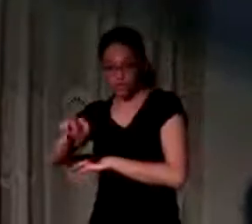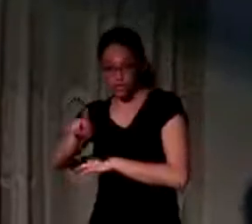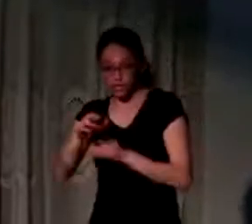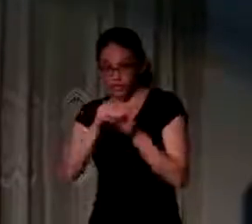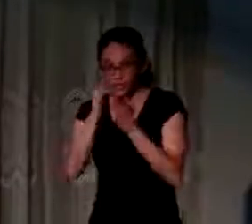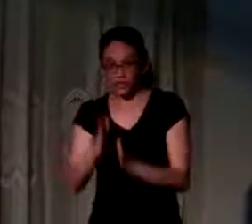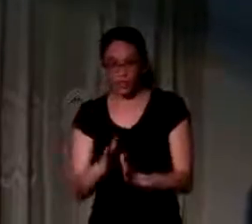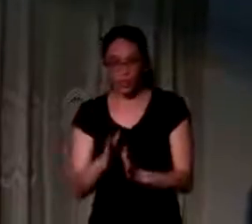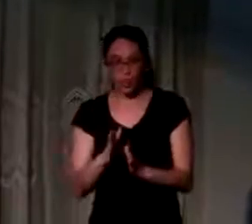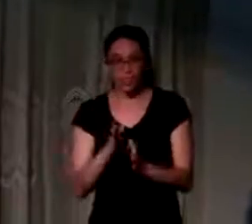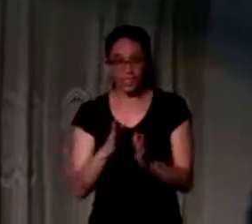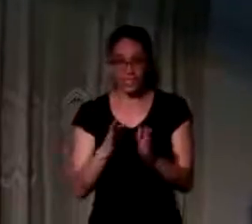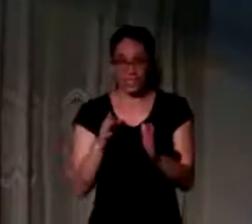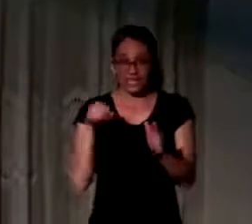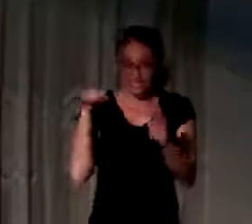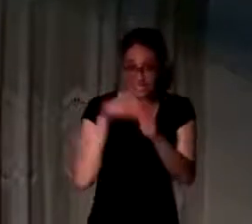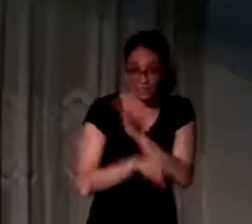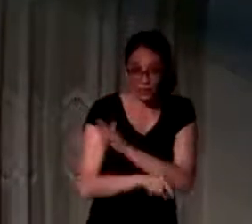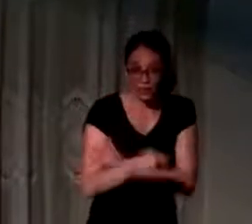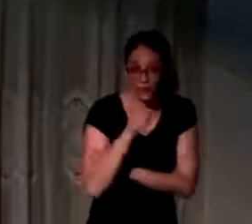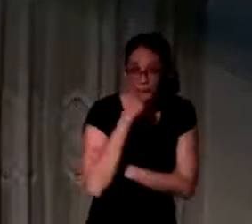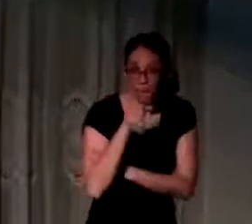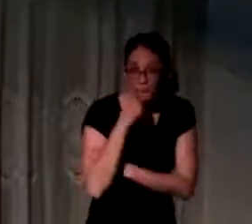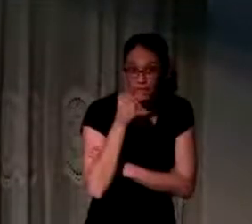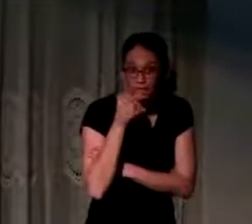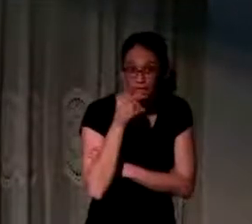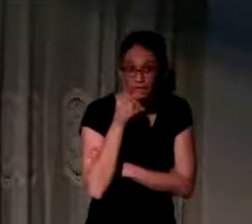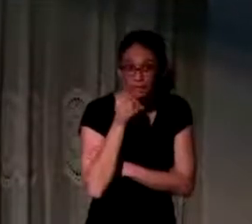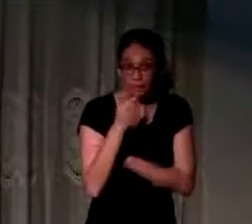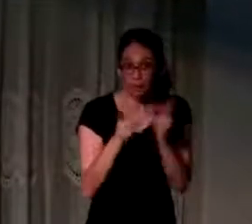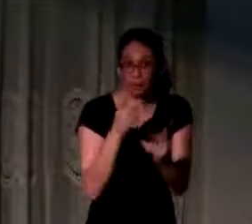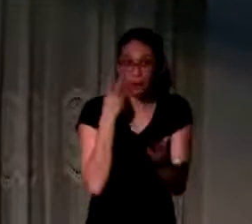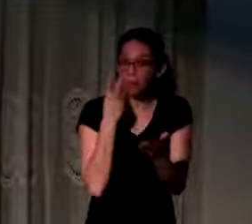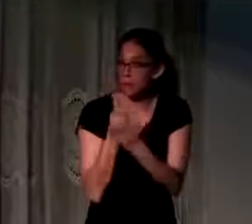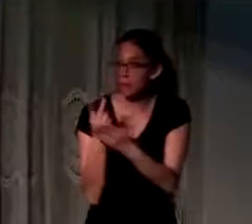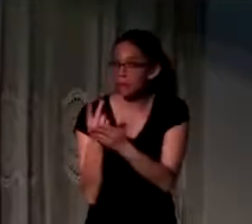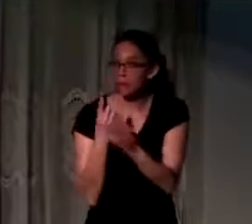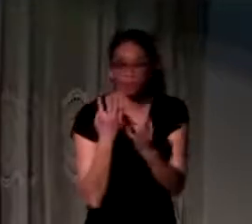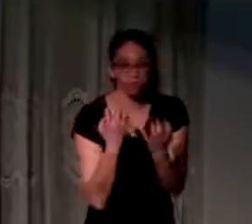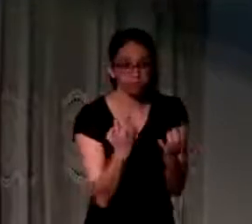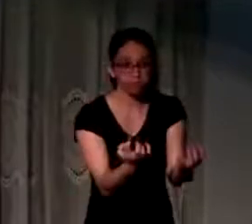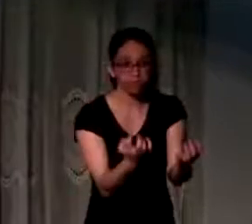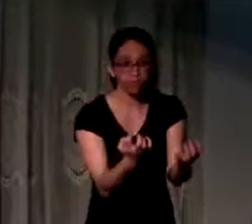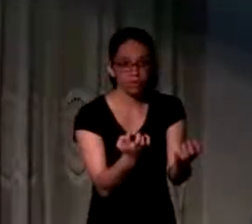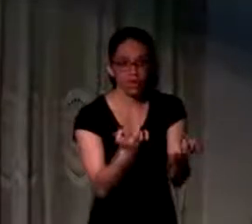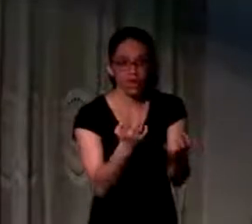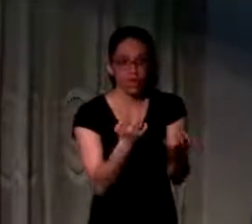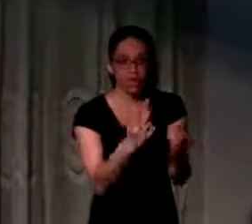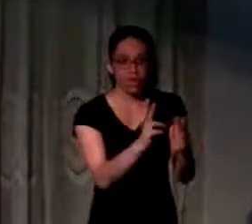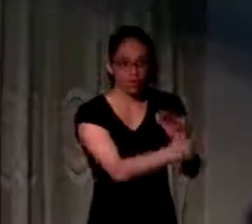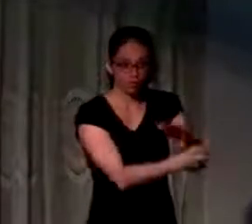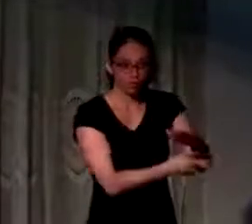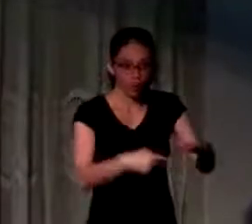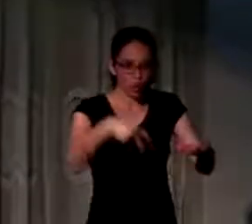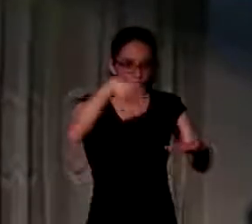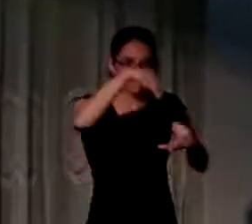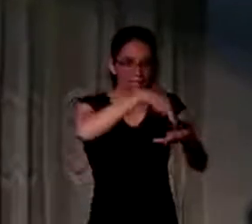killed and 3 days later appeared to hundreds and hundreds of people.